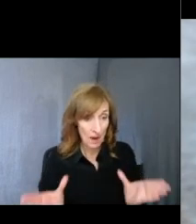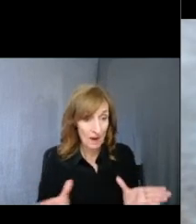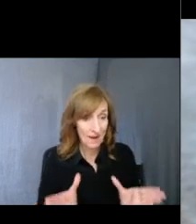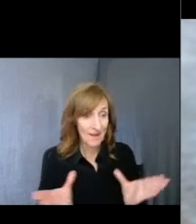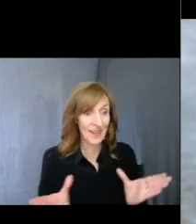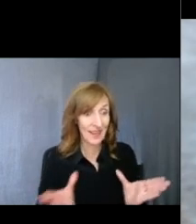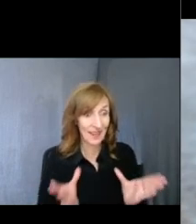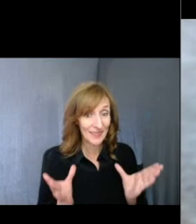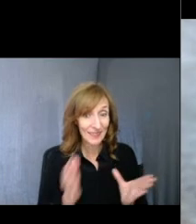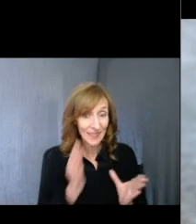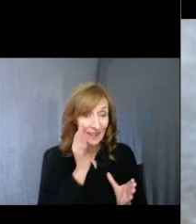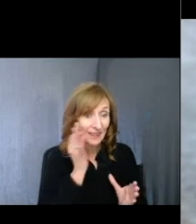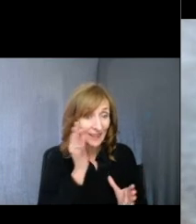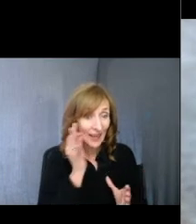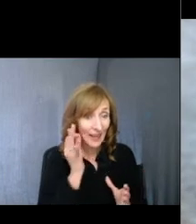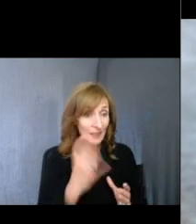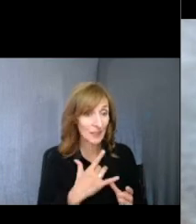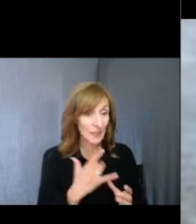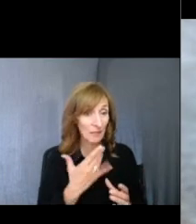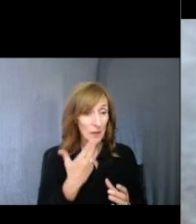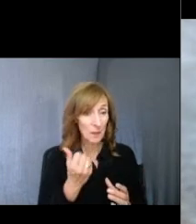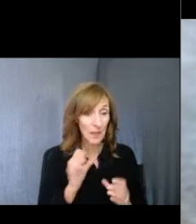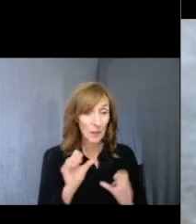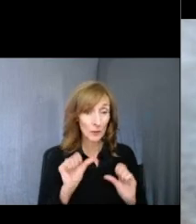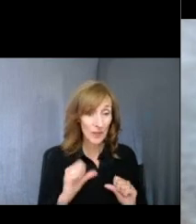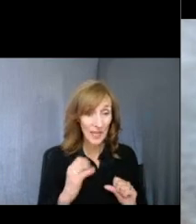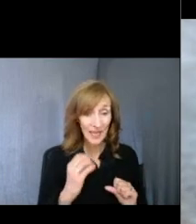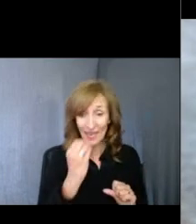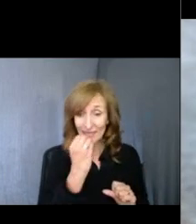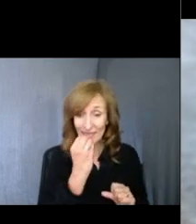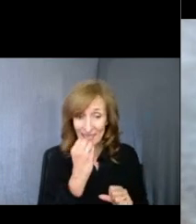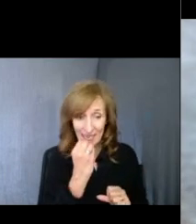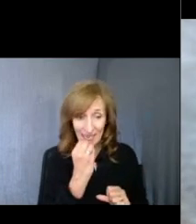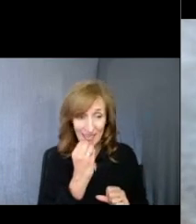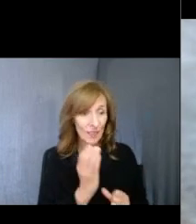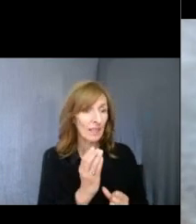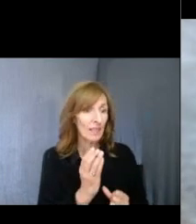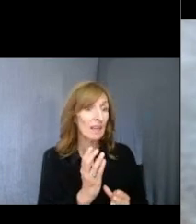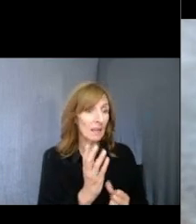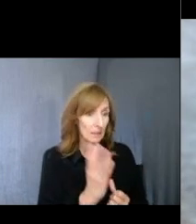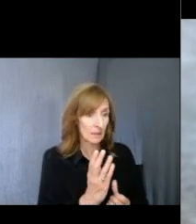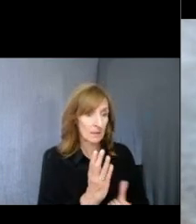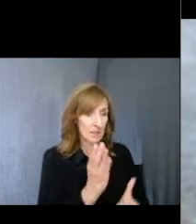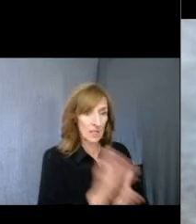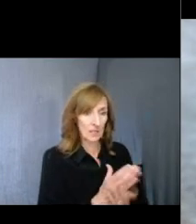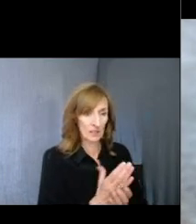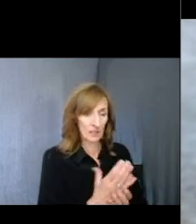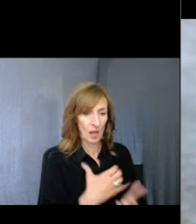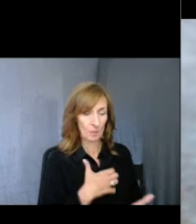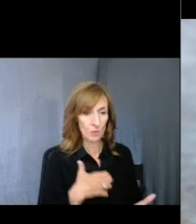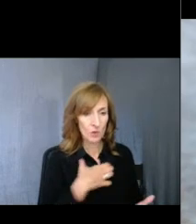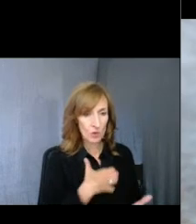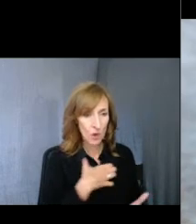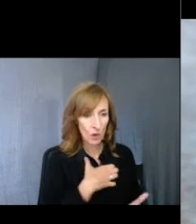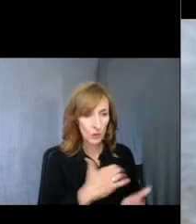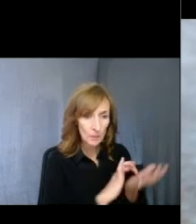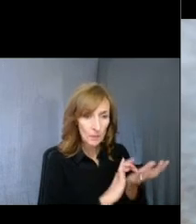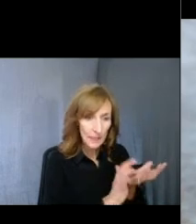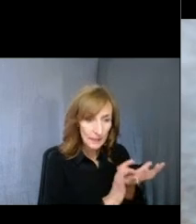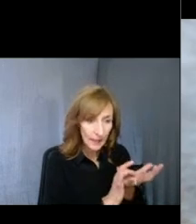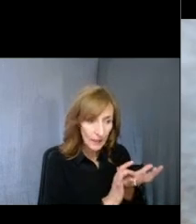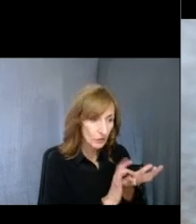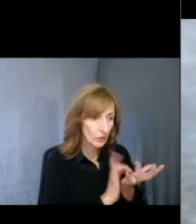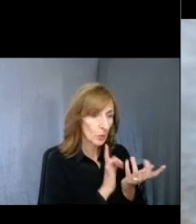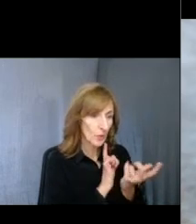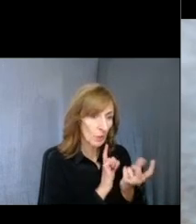and anti-nausea medications has been very important, because if we can't fix the kidney disease, we want to be able to support